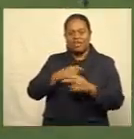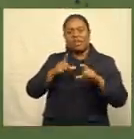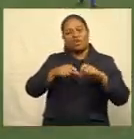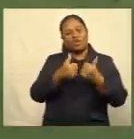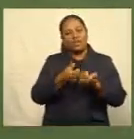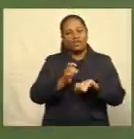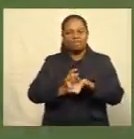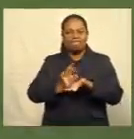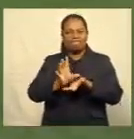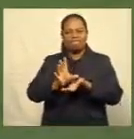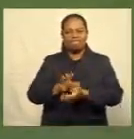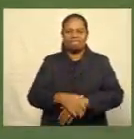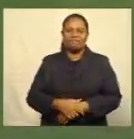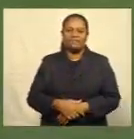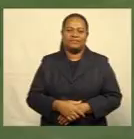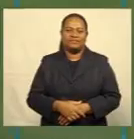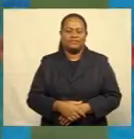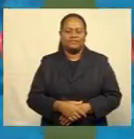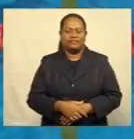terminated.